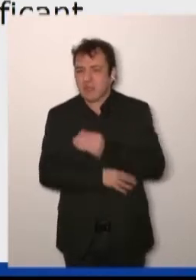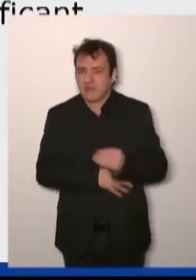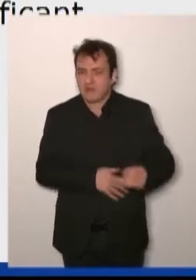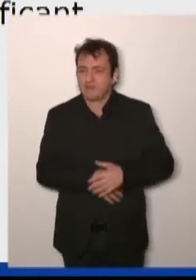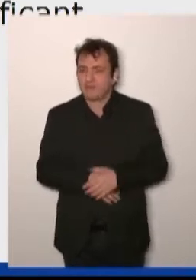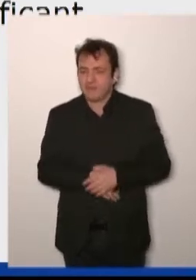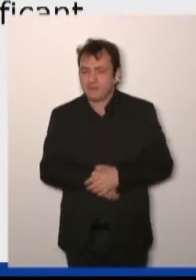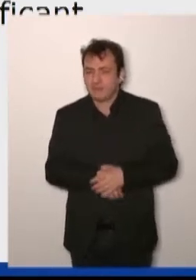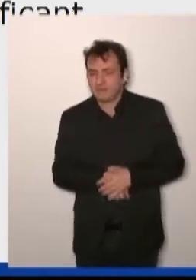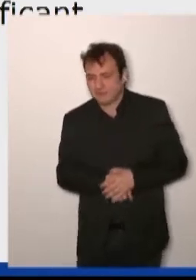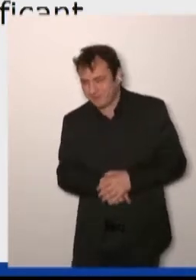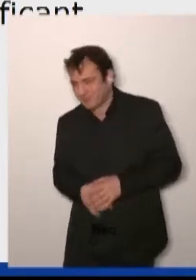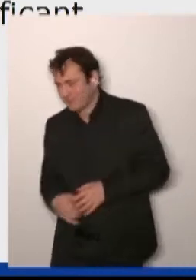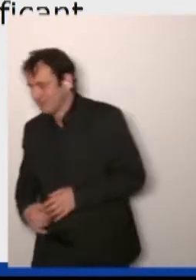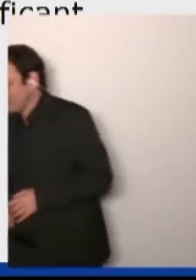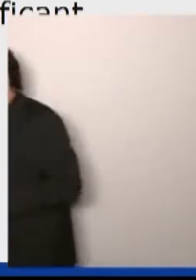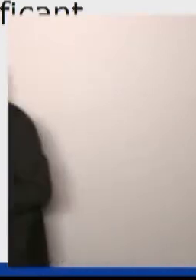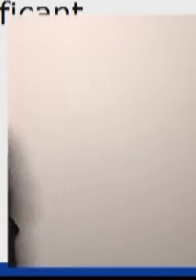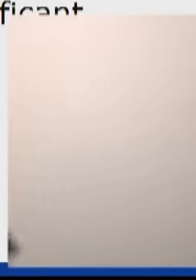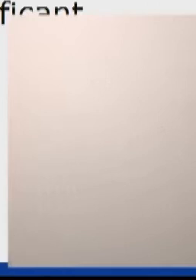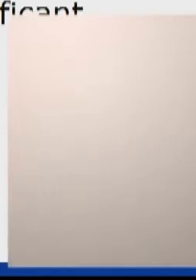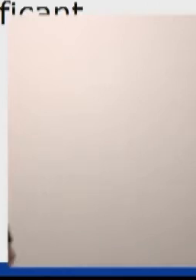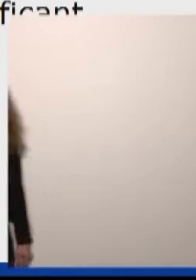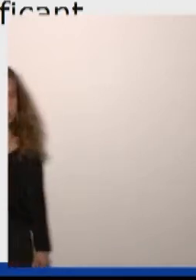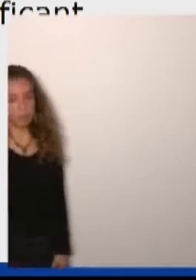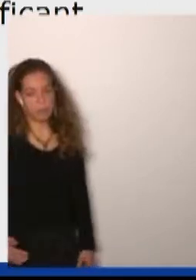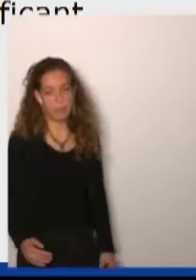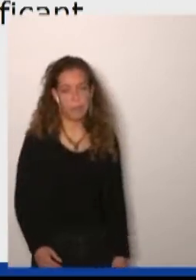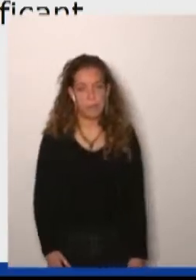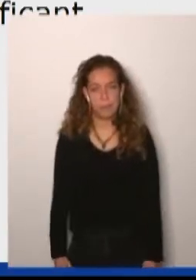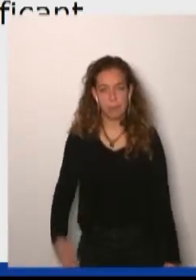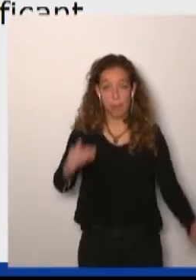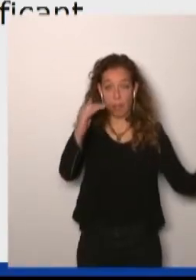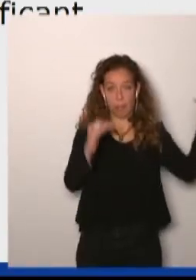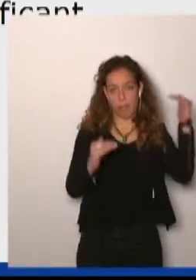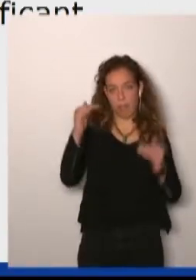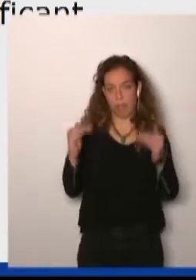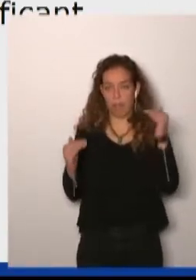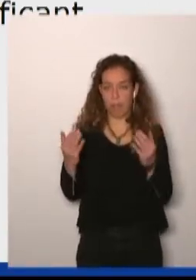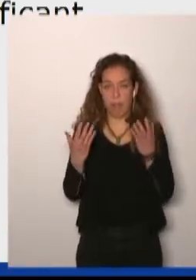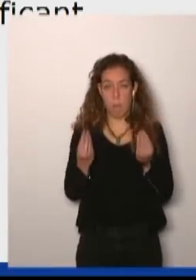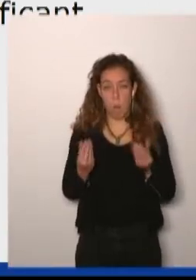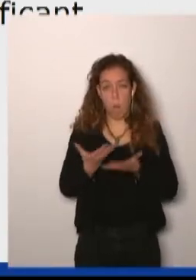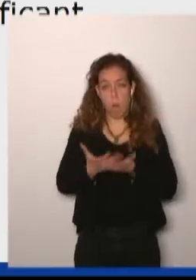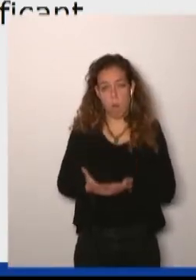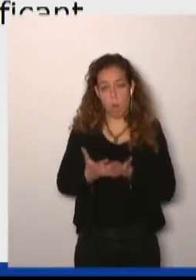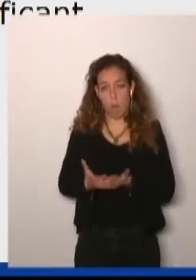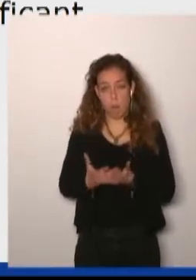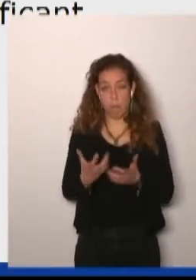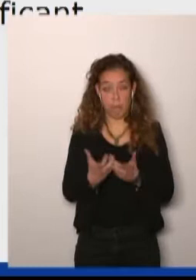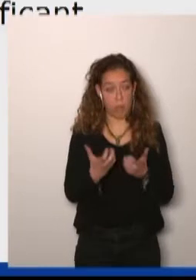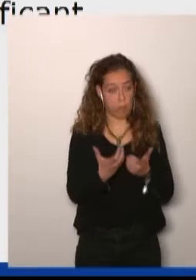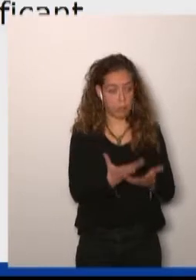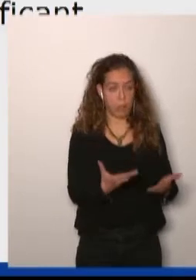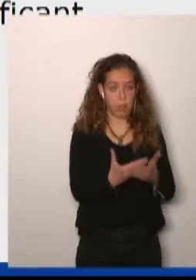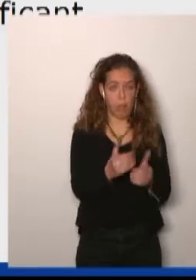to adults. That is, in terms of delay in time between first in adult and first in child studies of innovative products, but also in terms